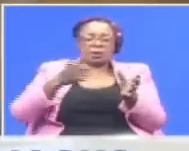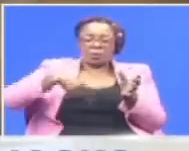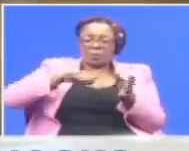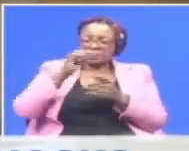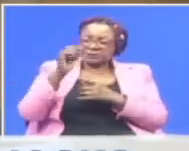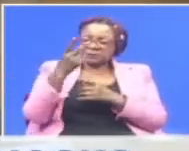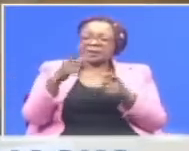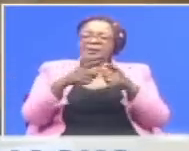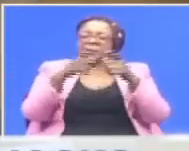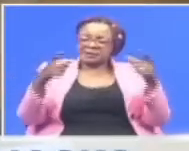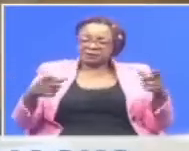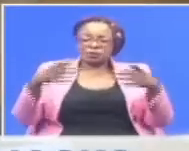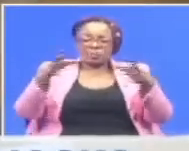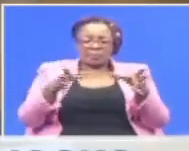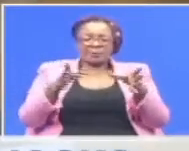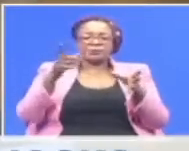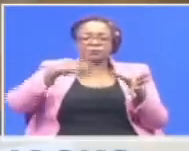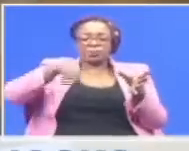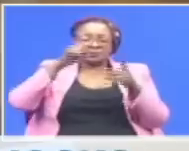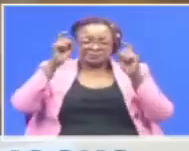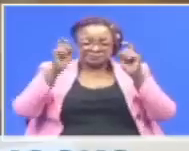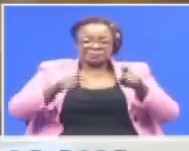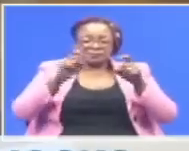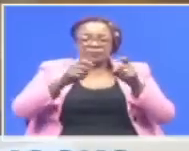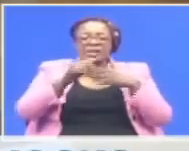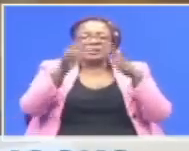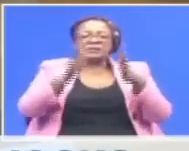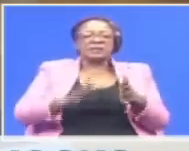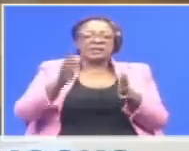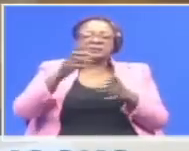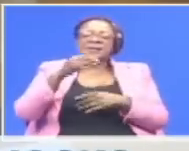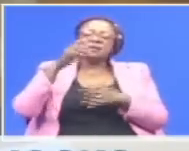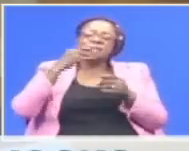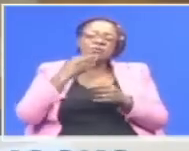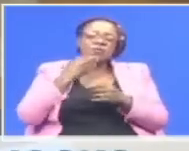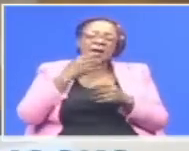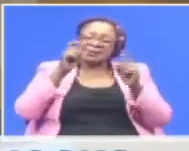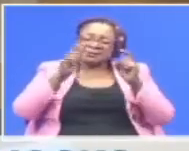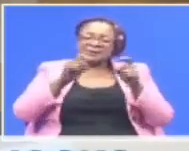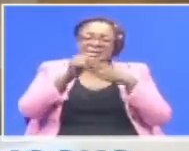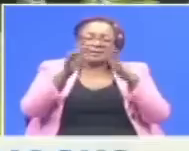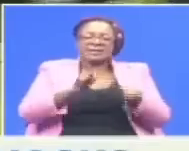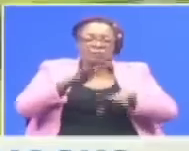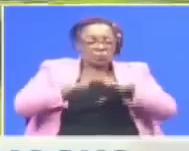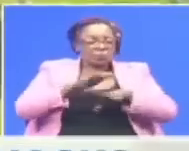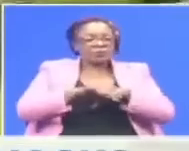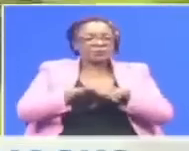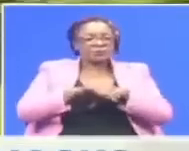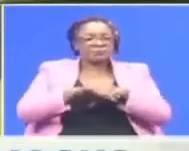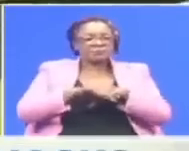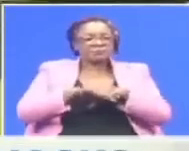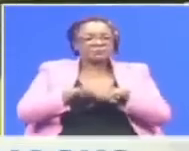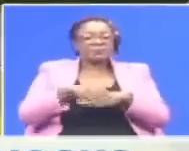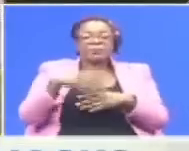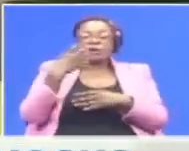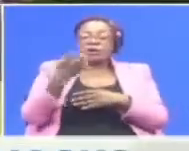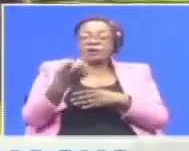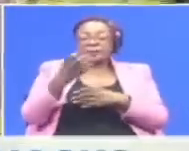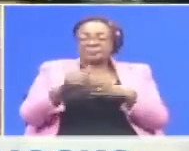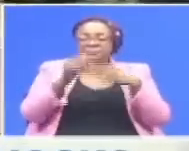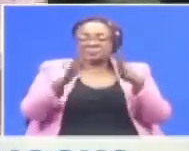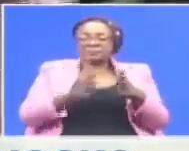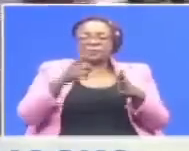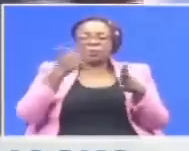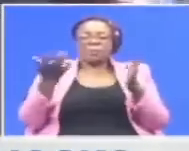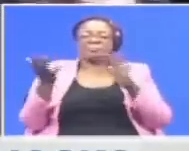Kenya. We need an uncompromising leader. Luhyas need an uncompromising leader. The ODM leader, who visited a